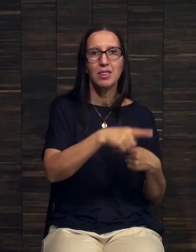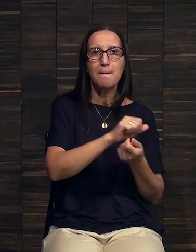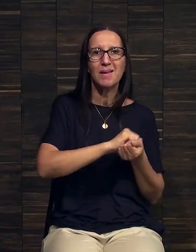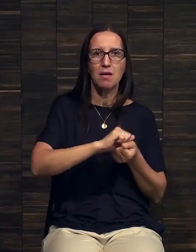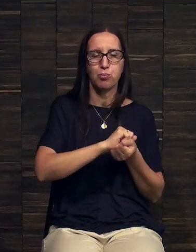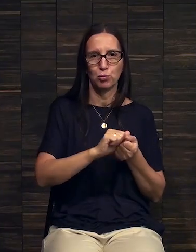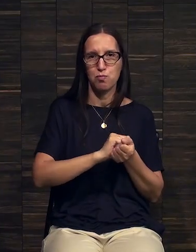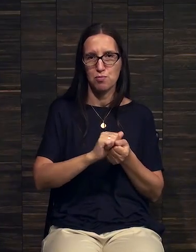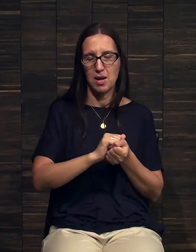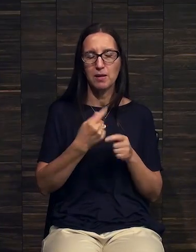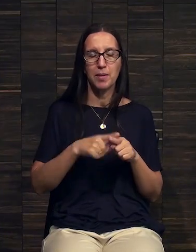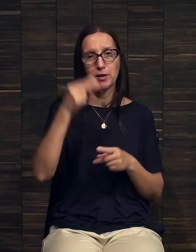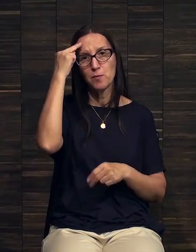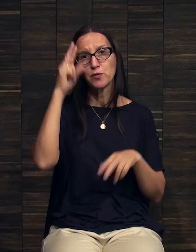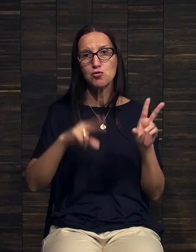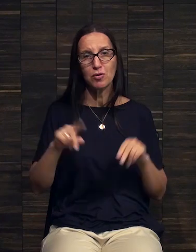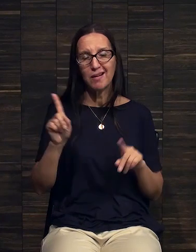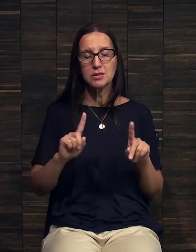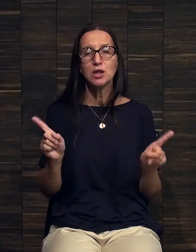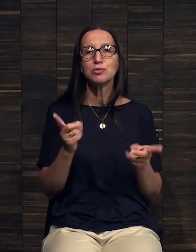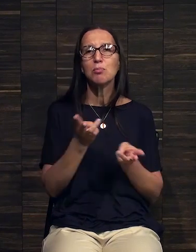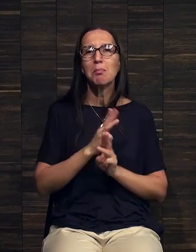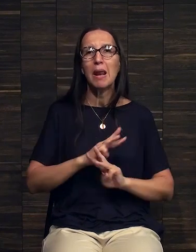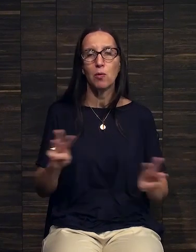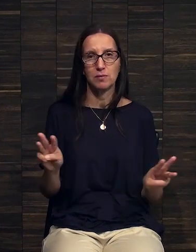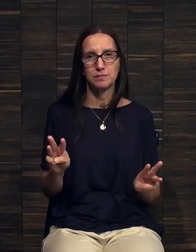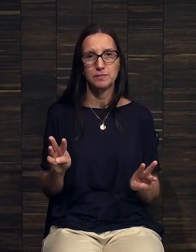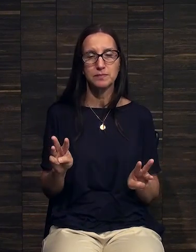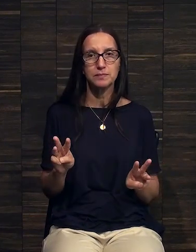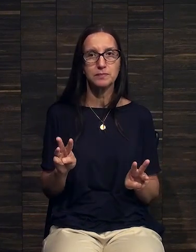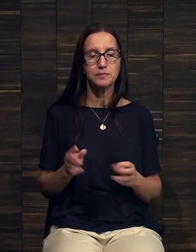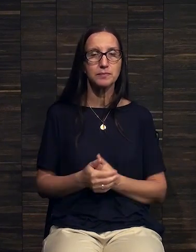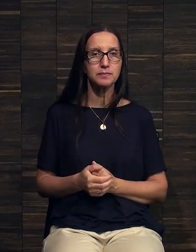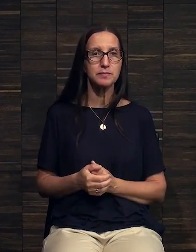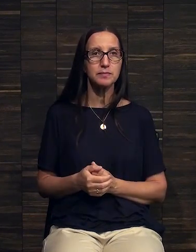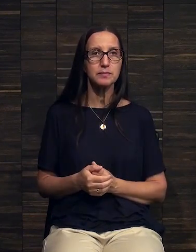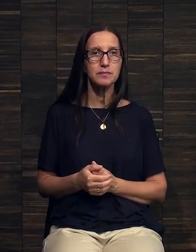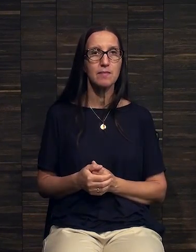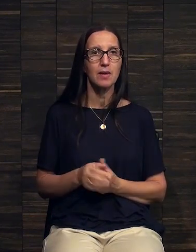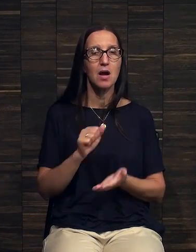price if it is stored and kept in houses. And out of 1 million...